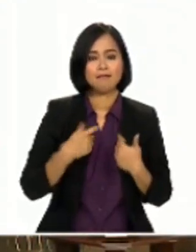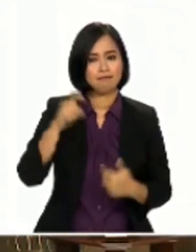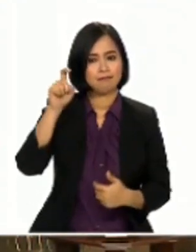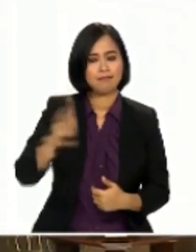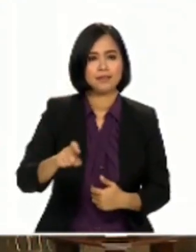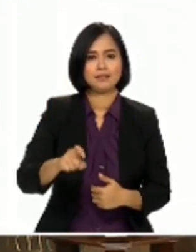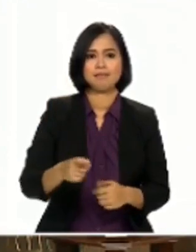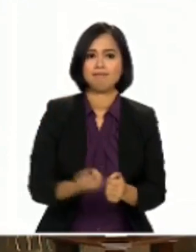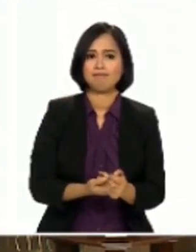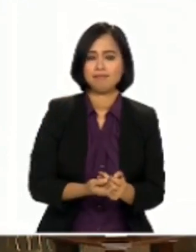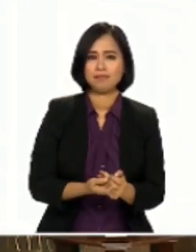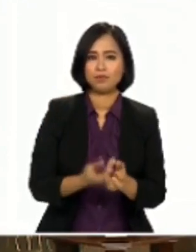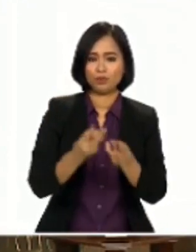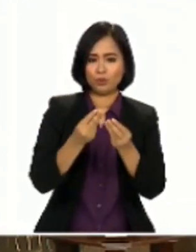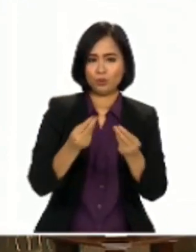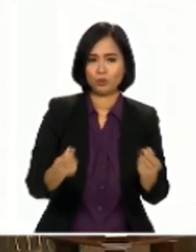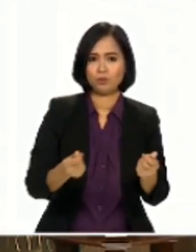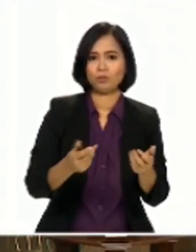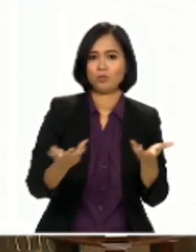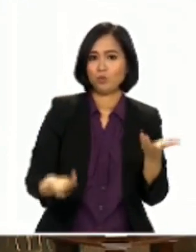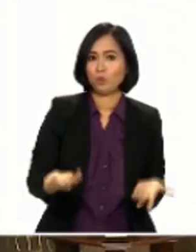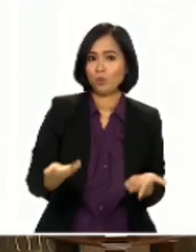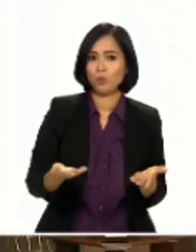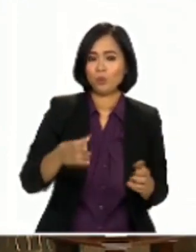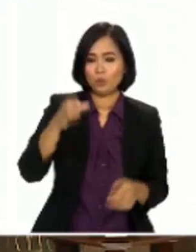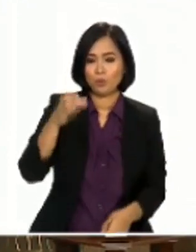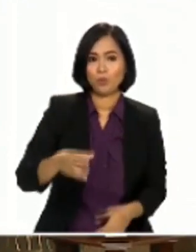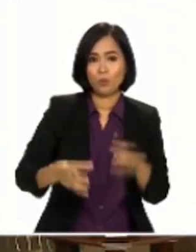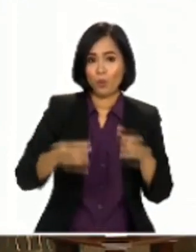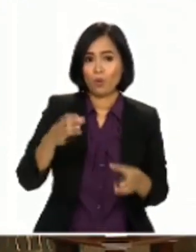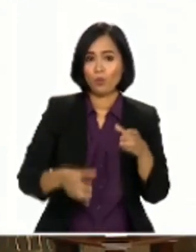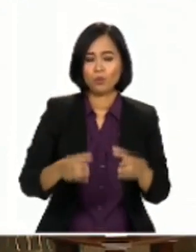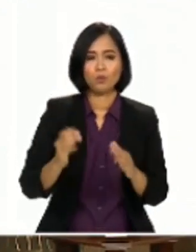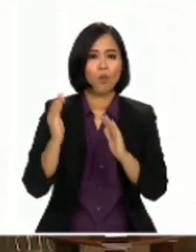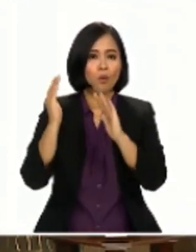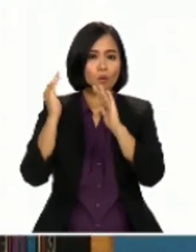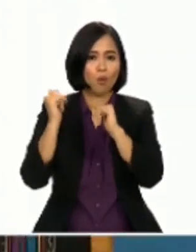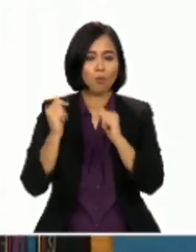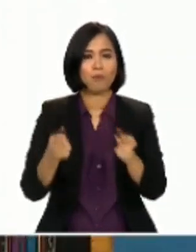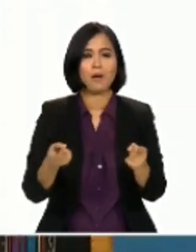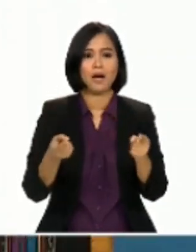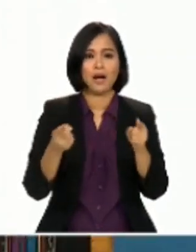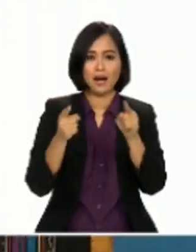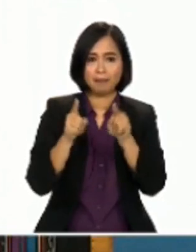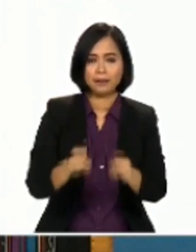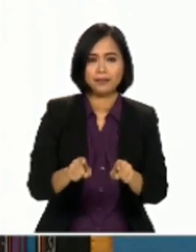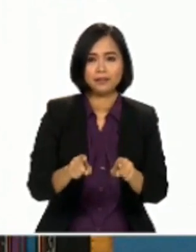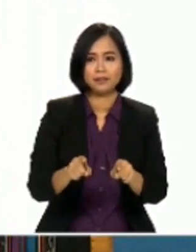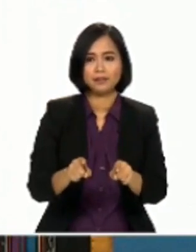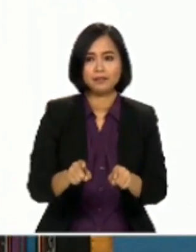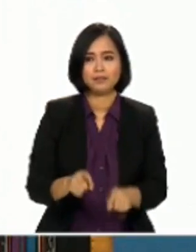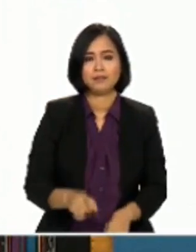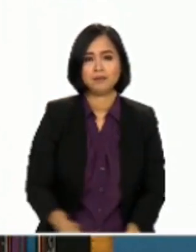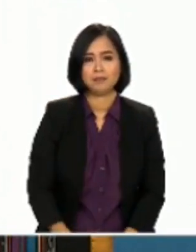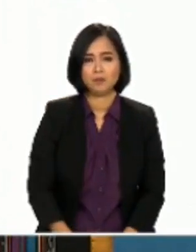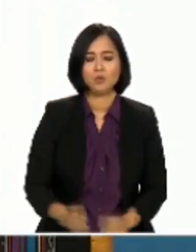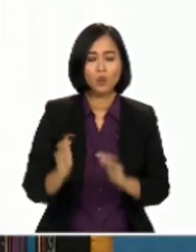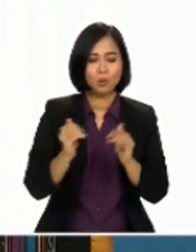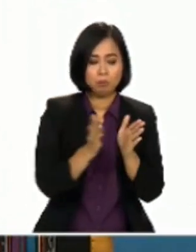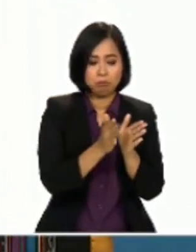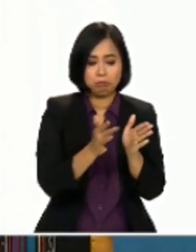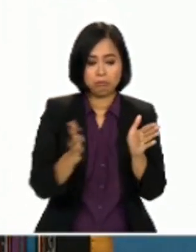reckoning in court. I hope it happens during the last